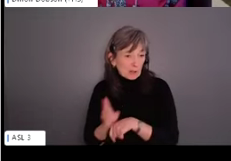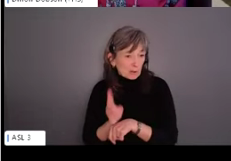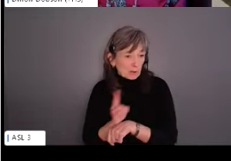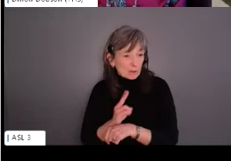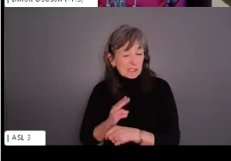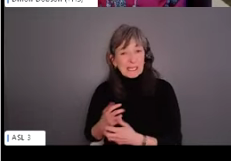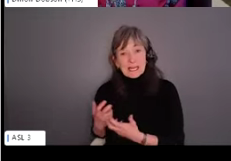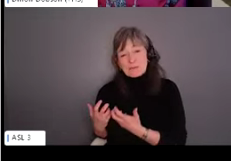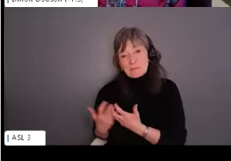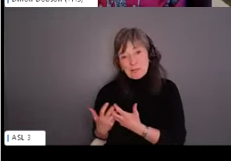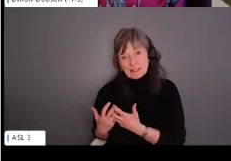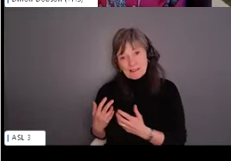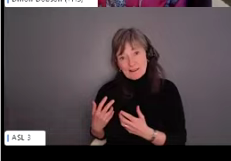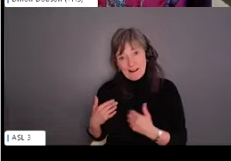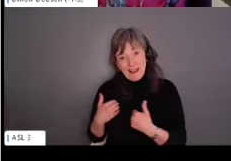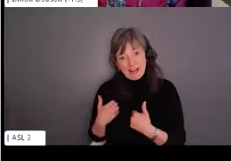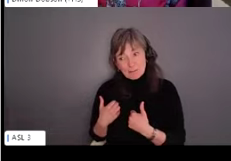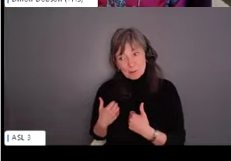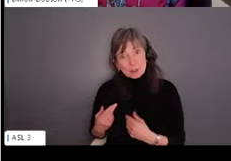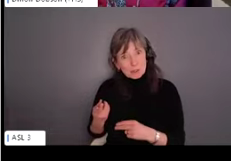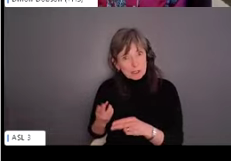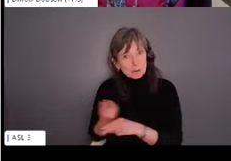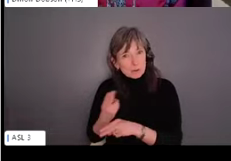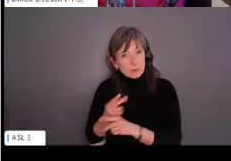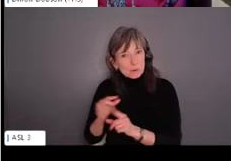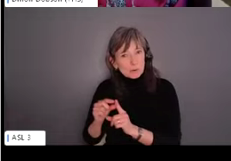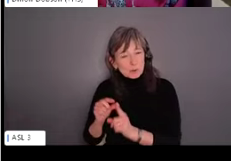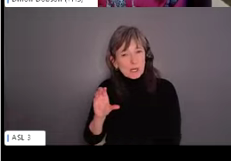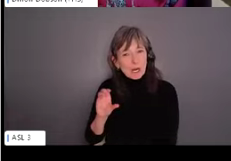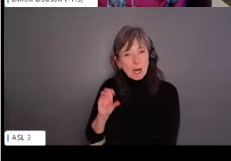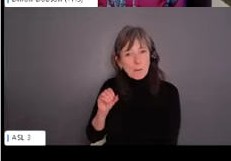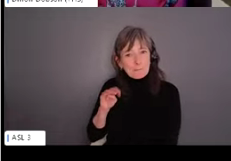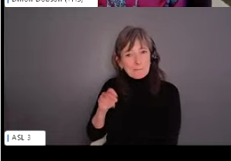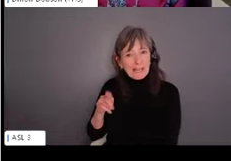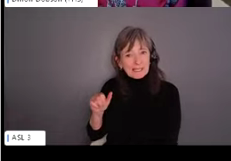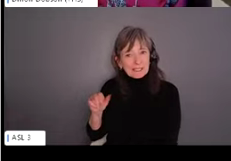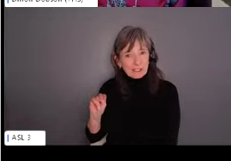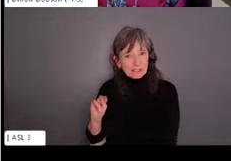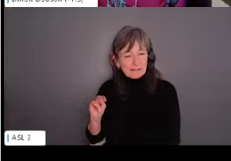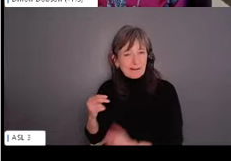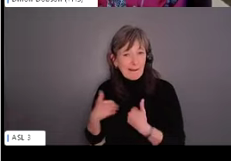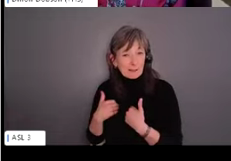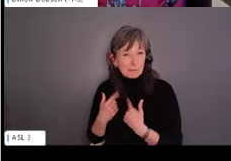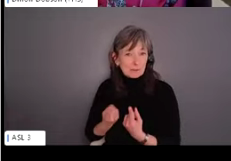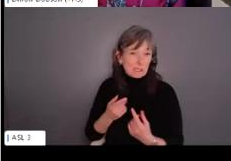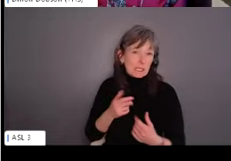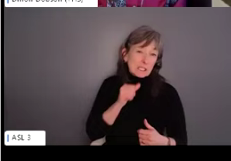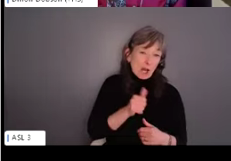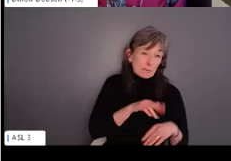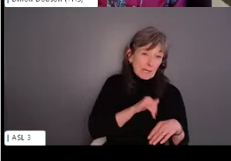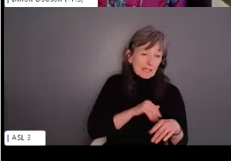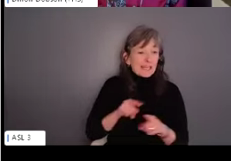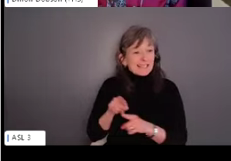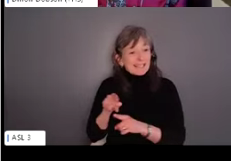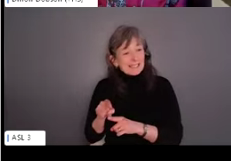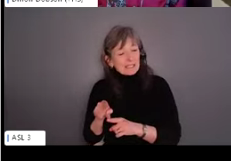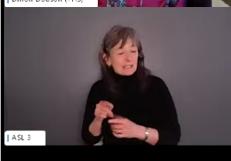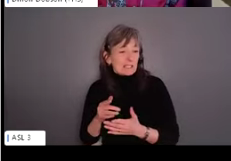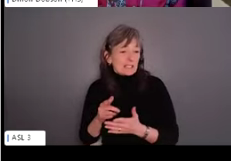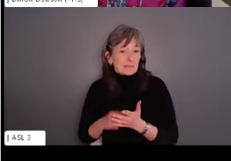animal is really increasingly being used instead of pet. And this is to respectfully refer to non-human animals and how